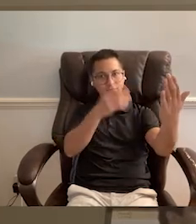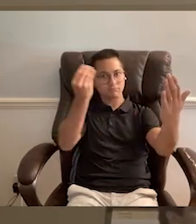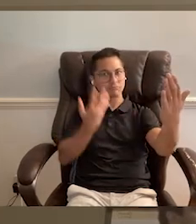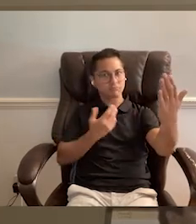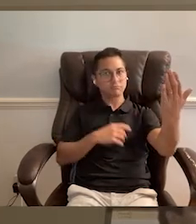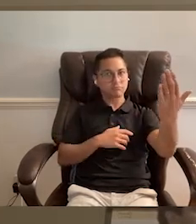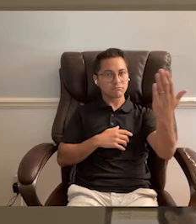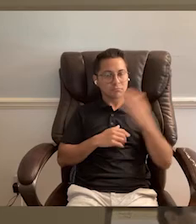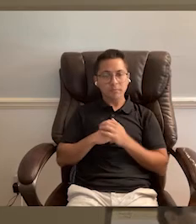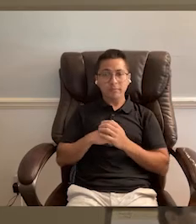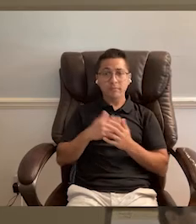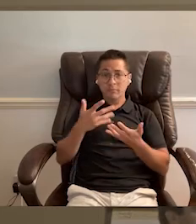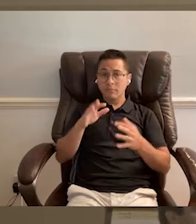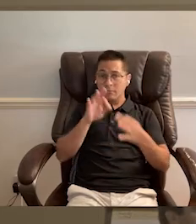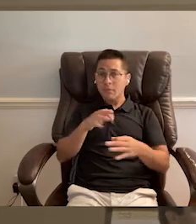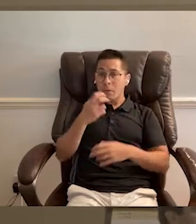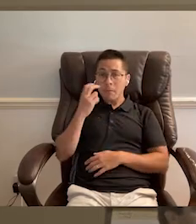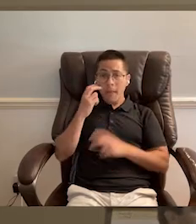Glasses.